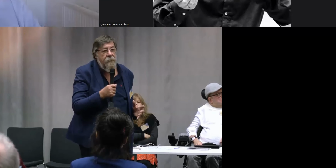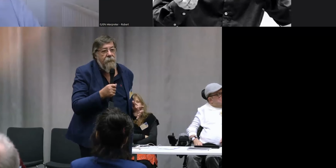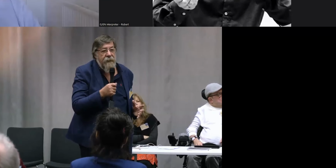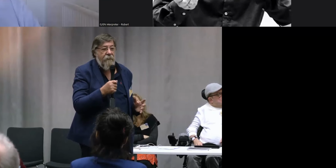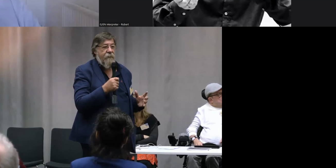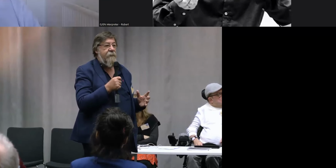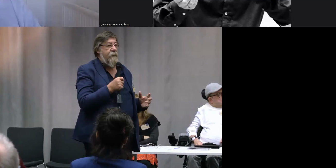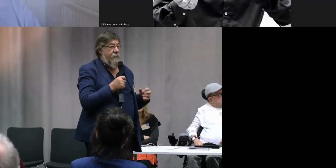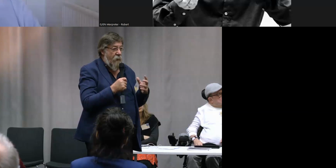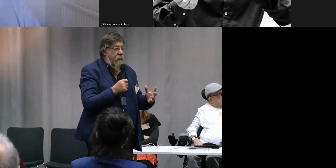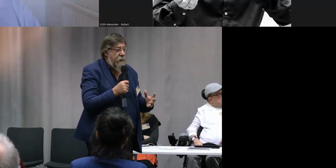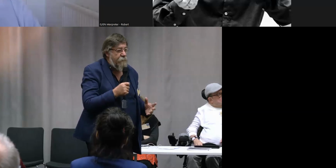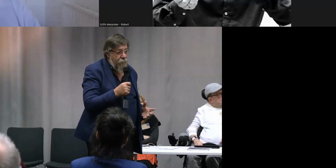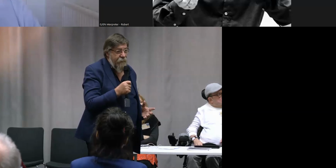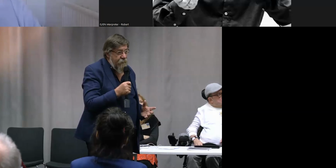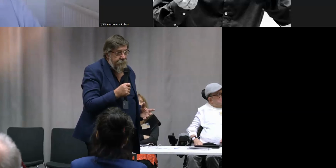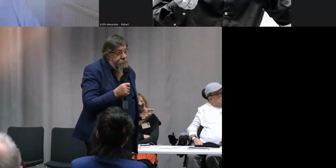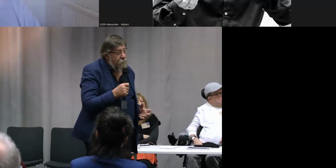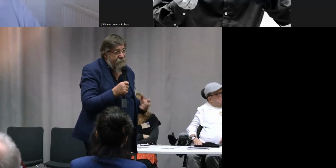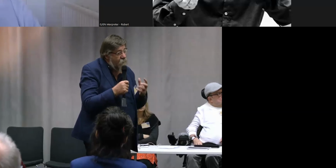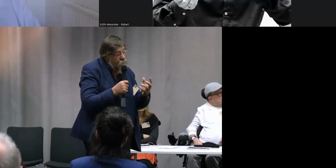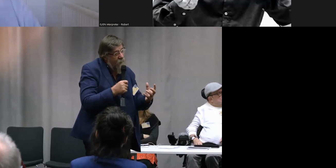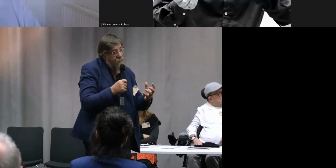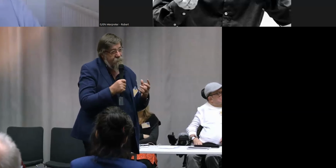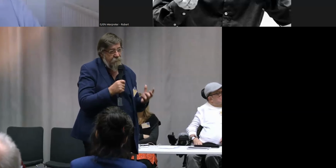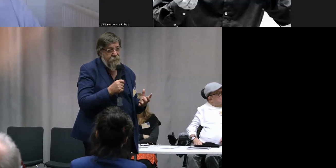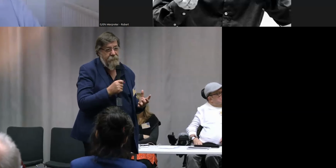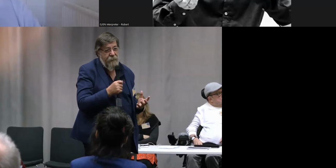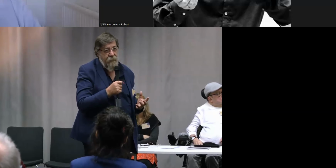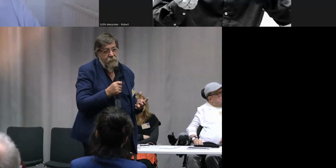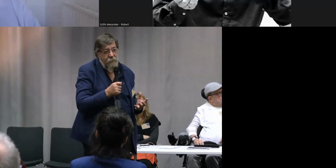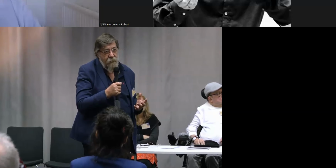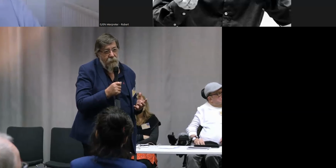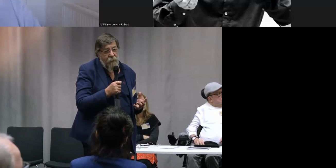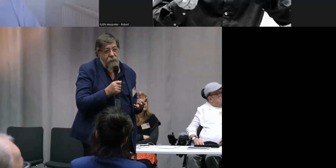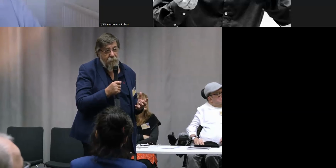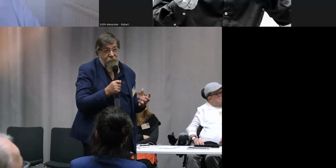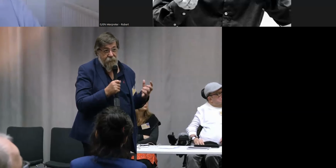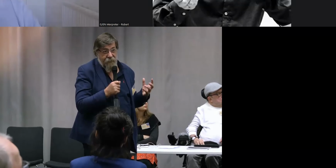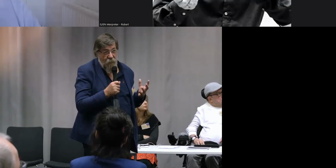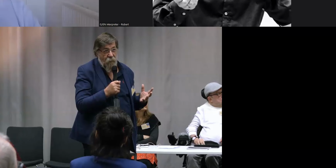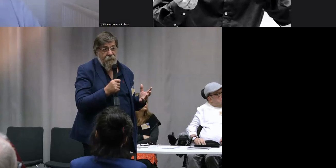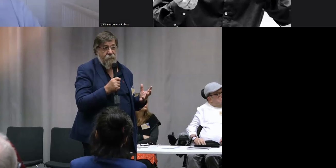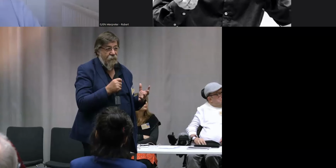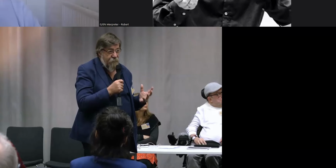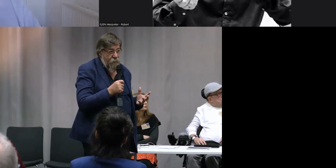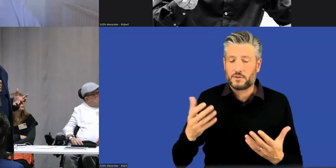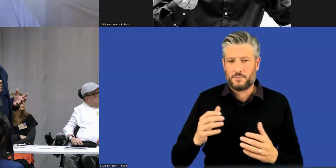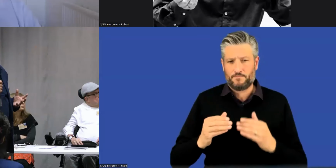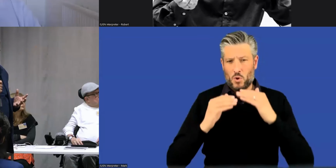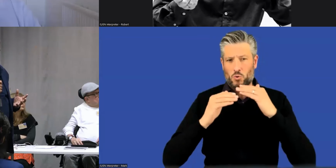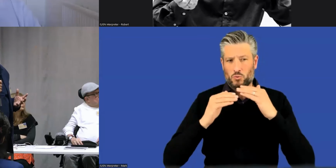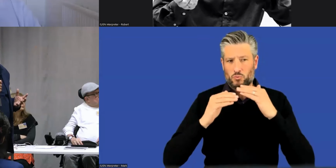example, Clarence, in his earlier life professionally, was a crack trumpet player. He was a soloist for